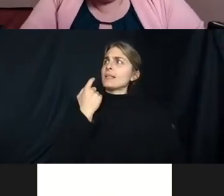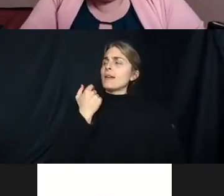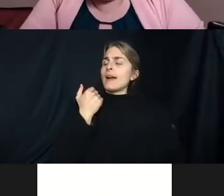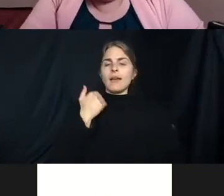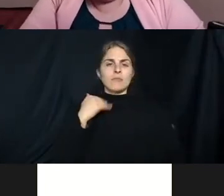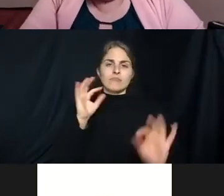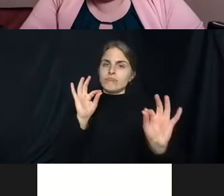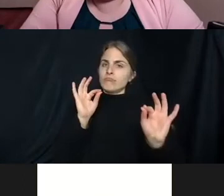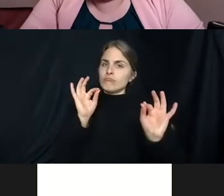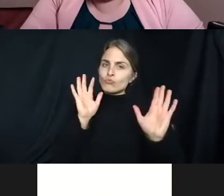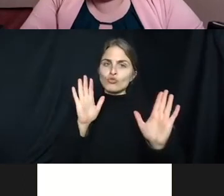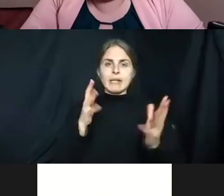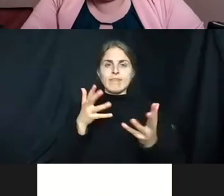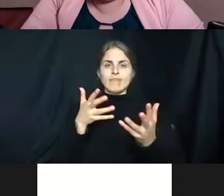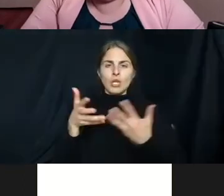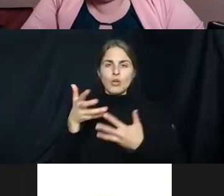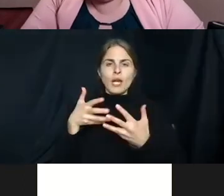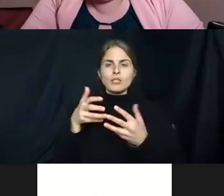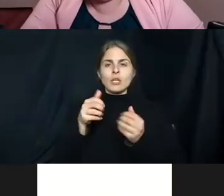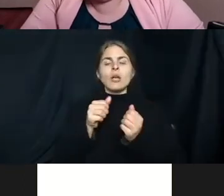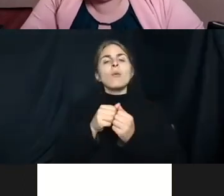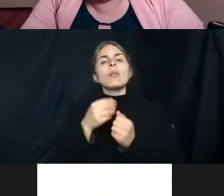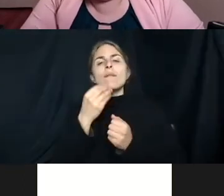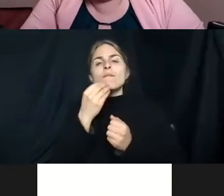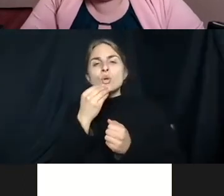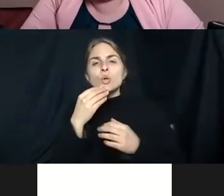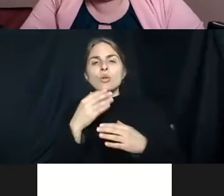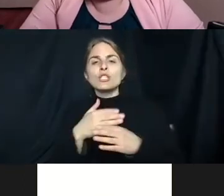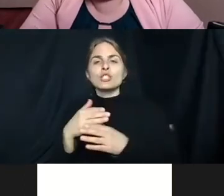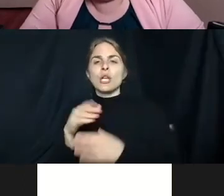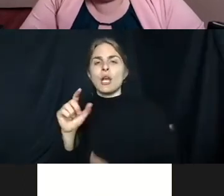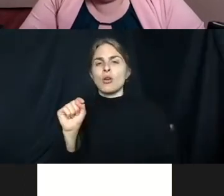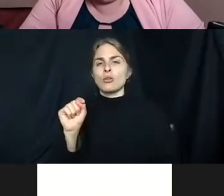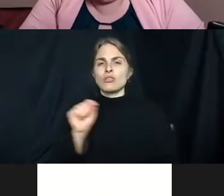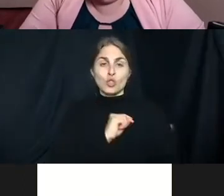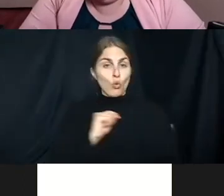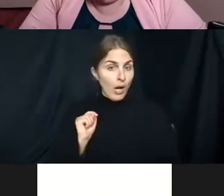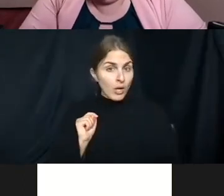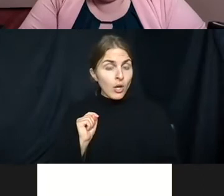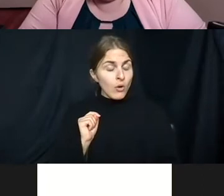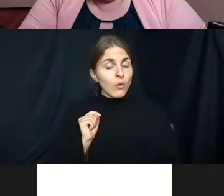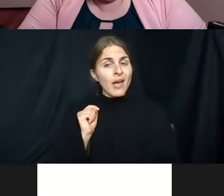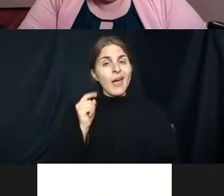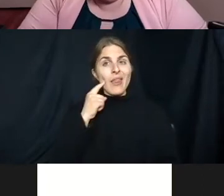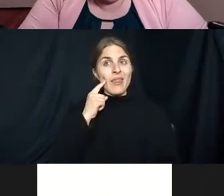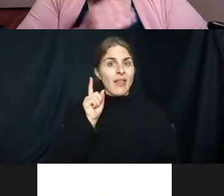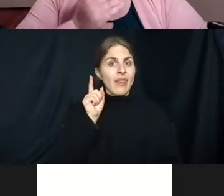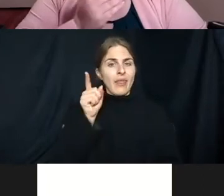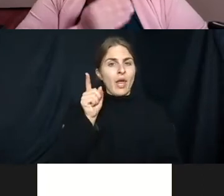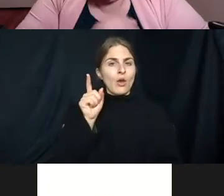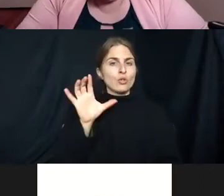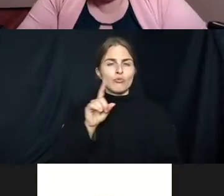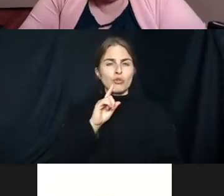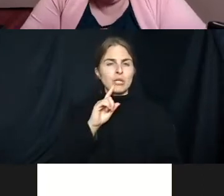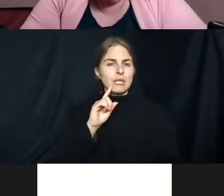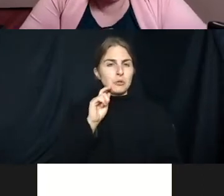interaction with specifically Food Share Toronto. And I think that they're like doing lots of cool